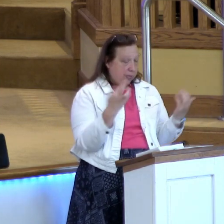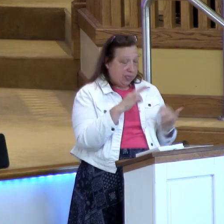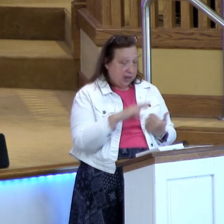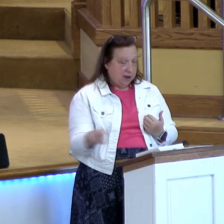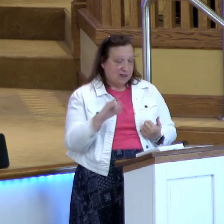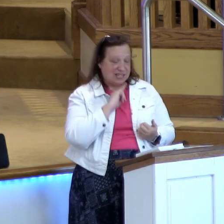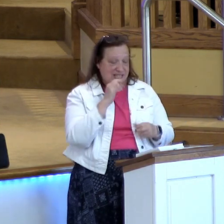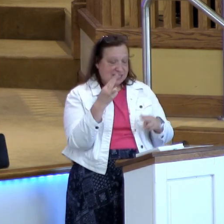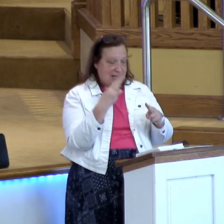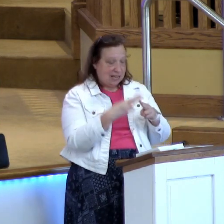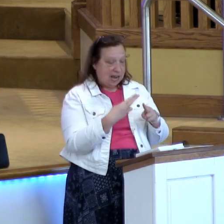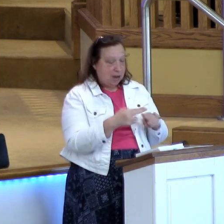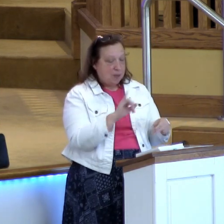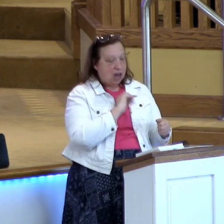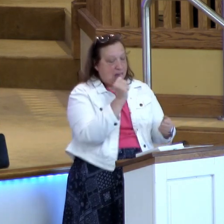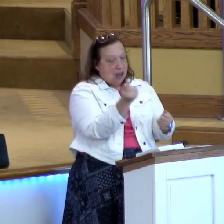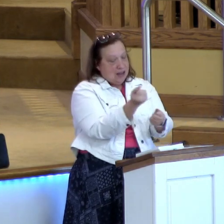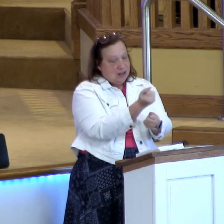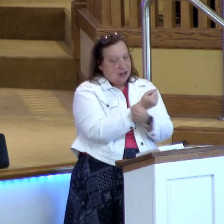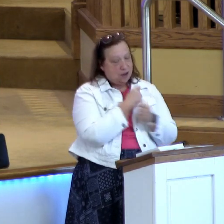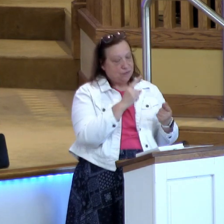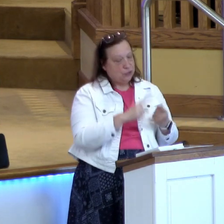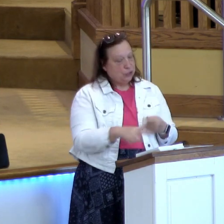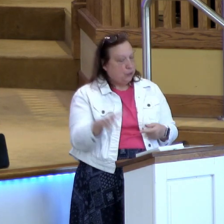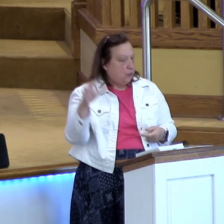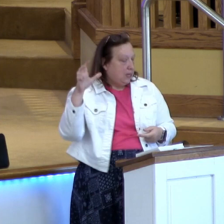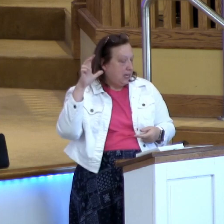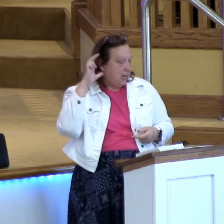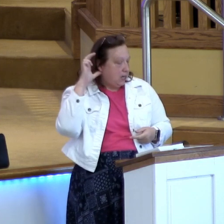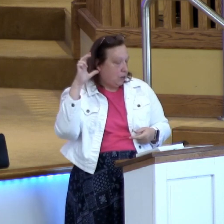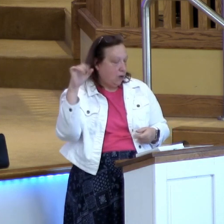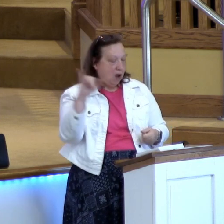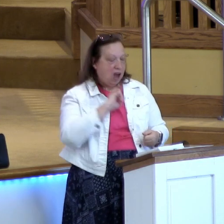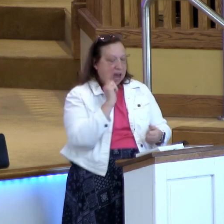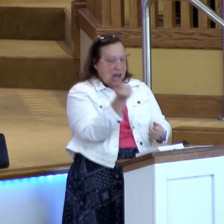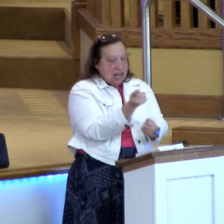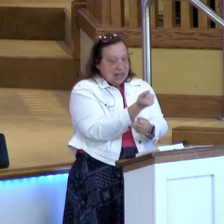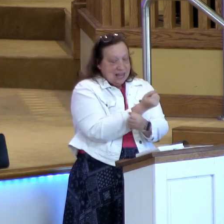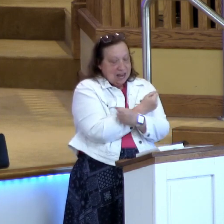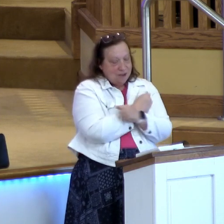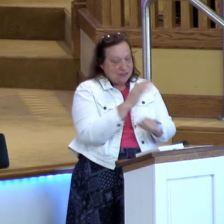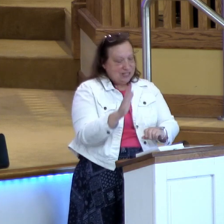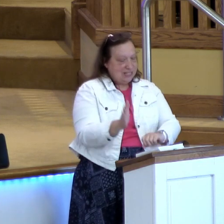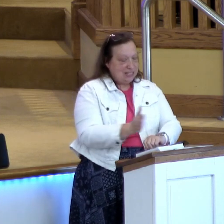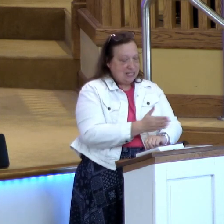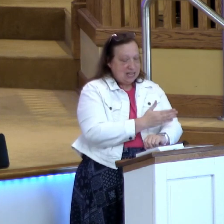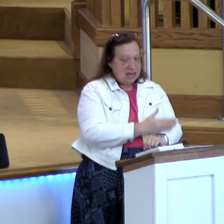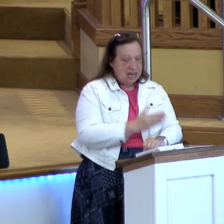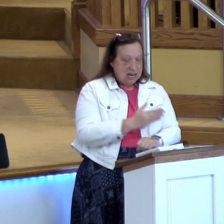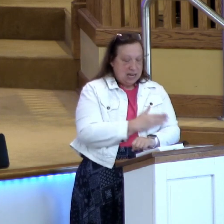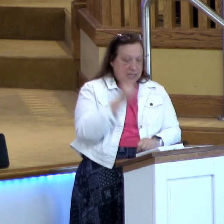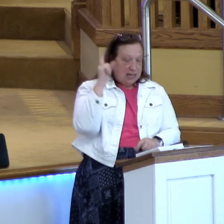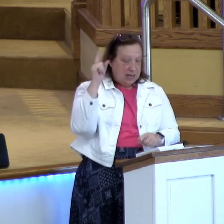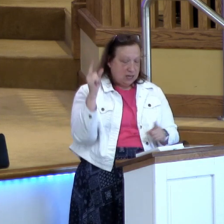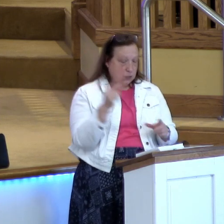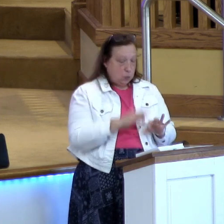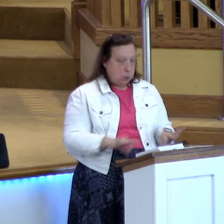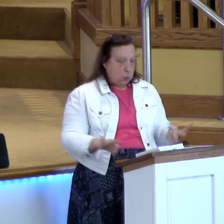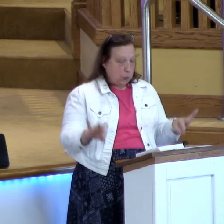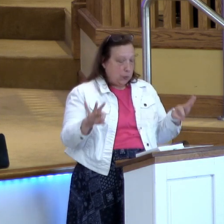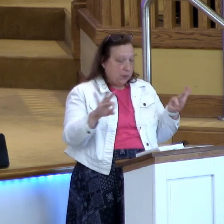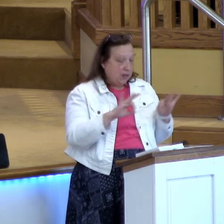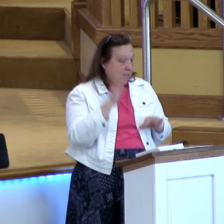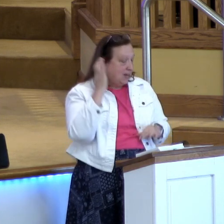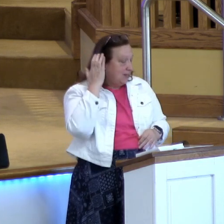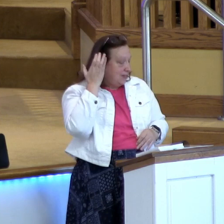There is a name I love to hear, I love to sing its worth. It